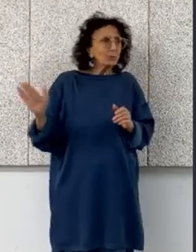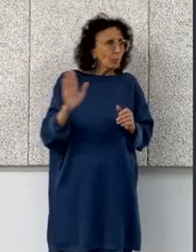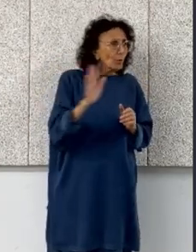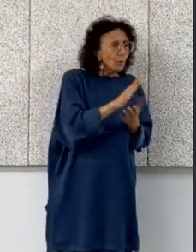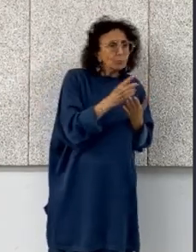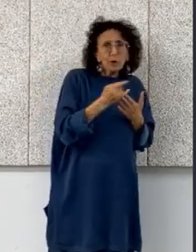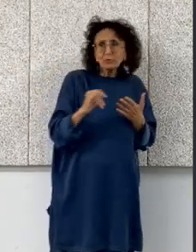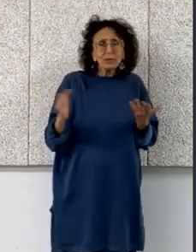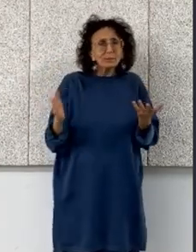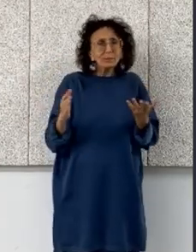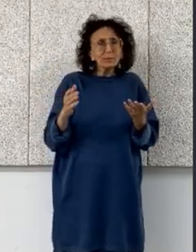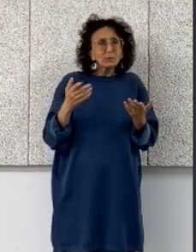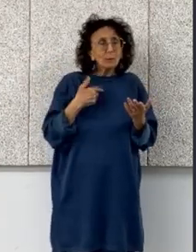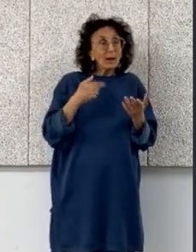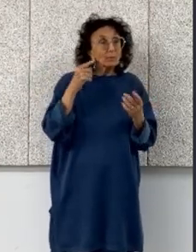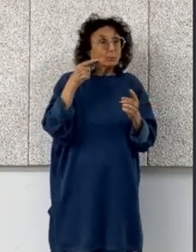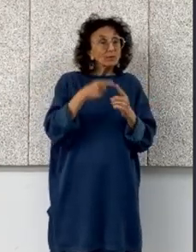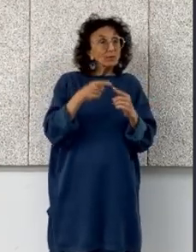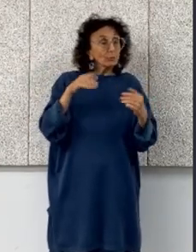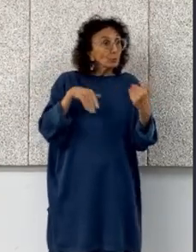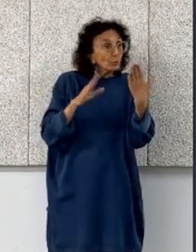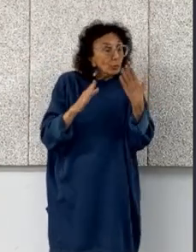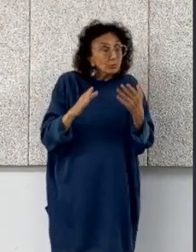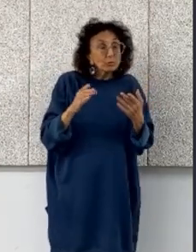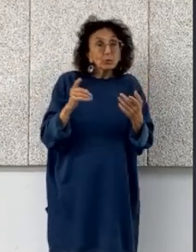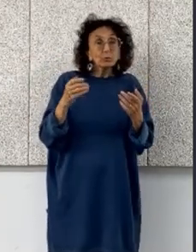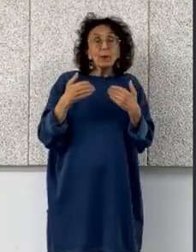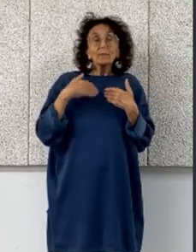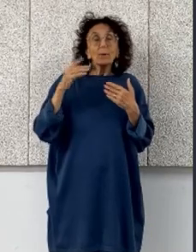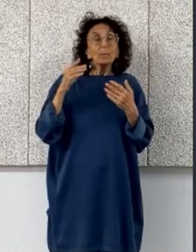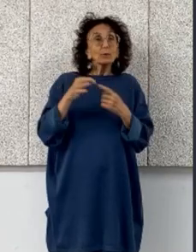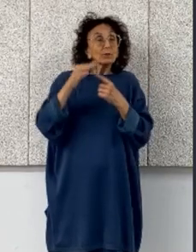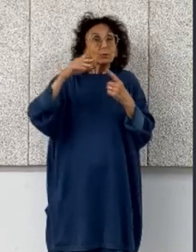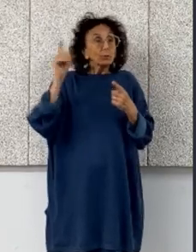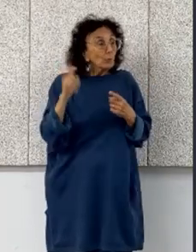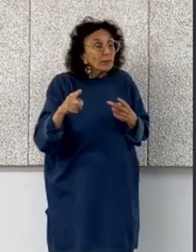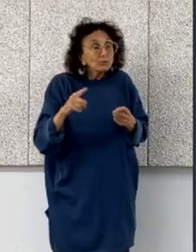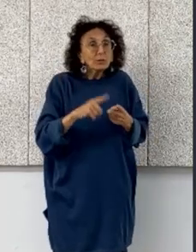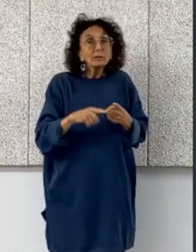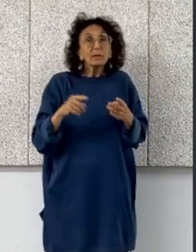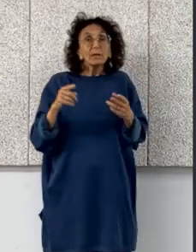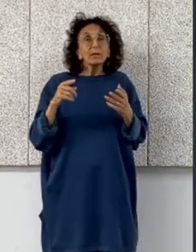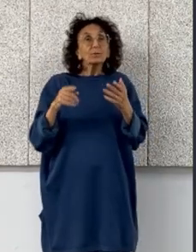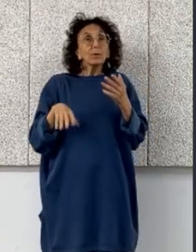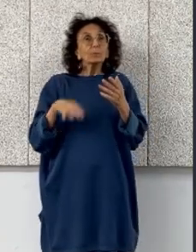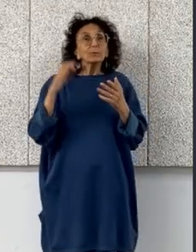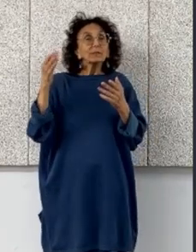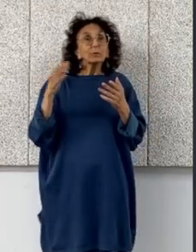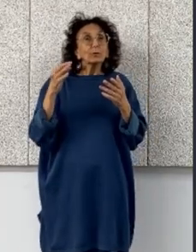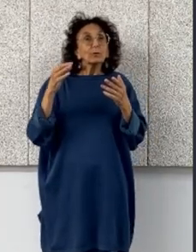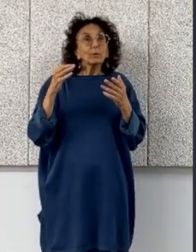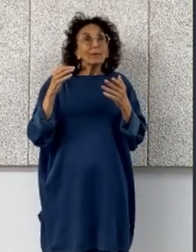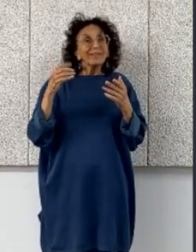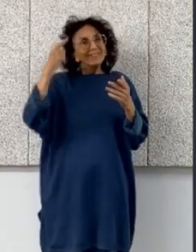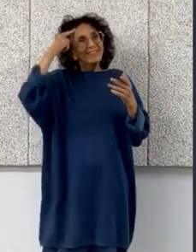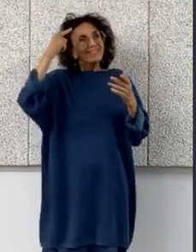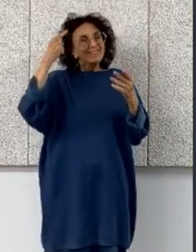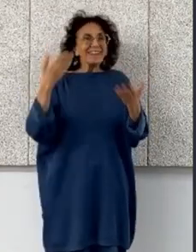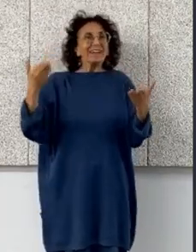roles, is there a method? Is there a question? Is there something that you are looking forward to trying that's new to you?